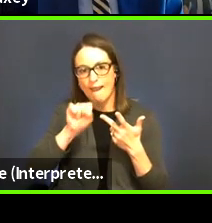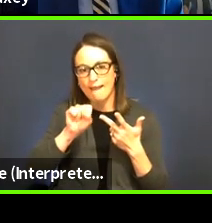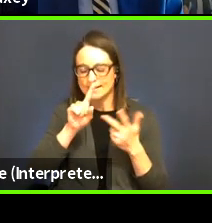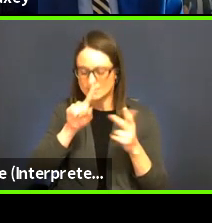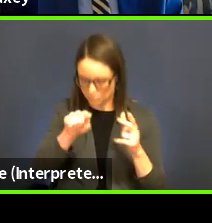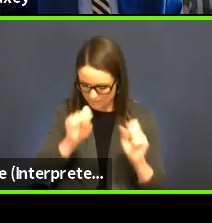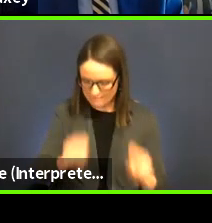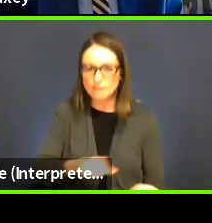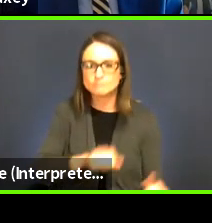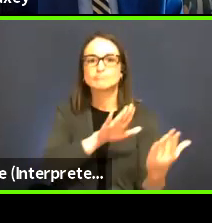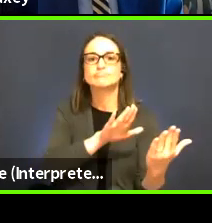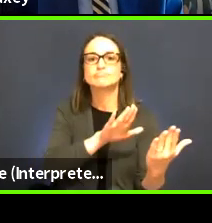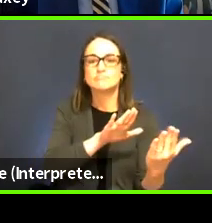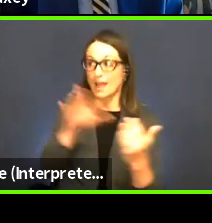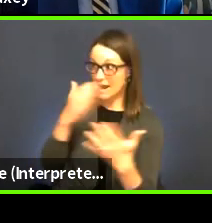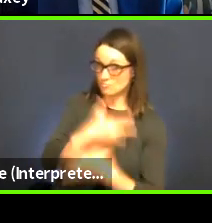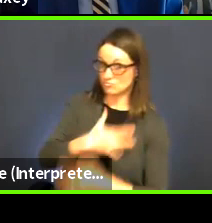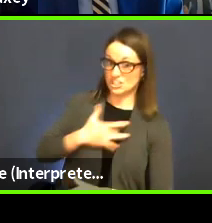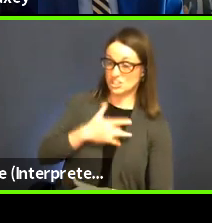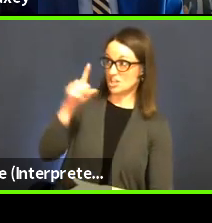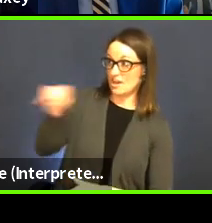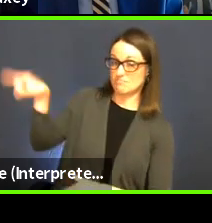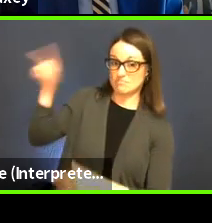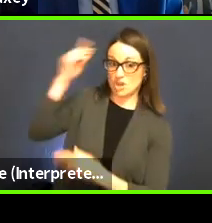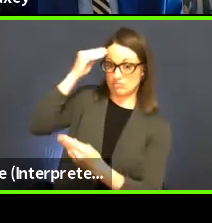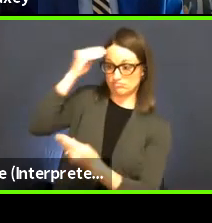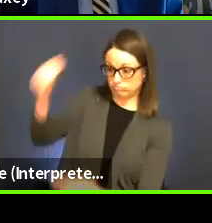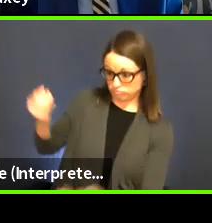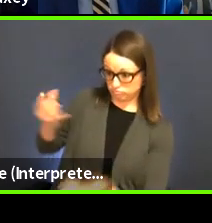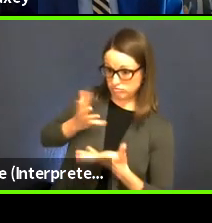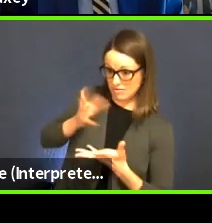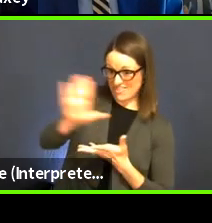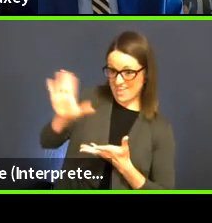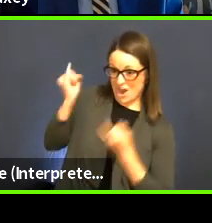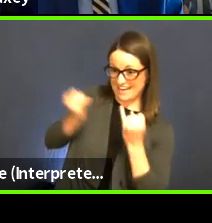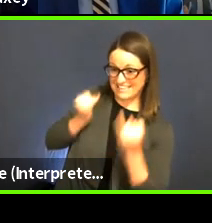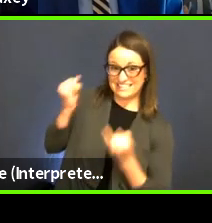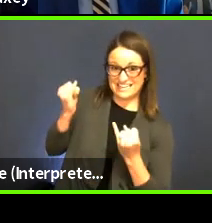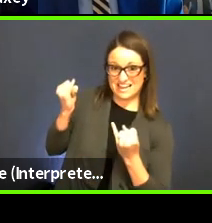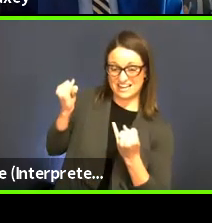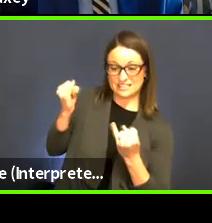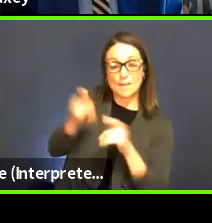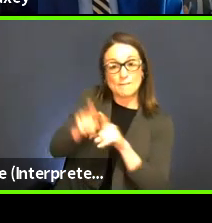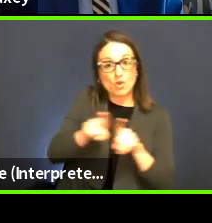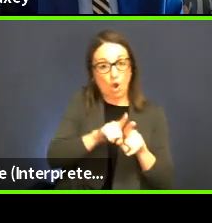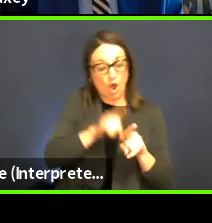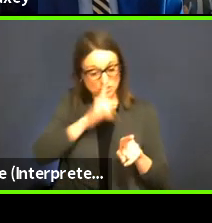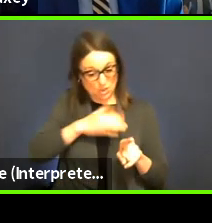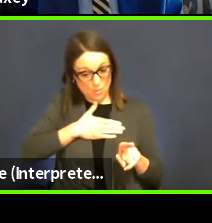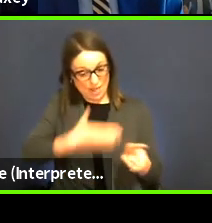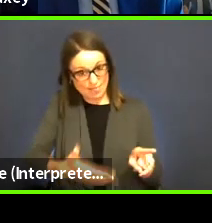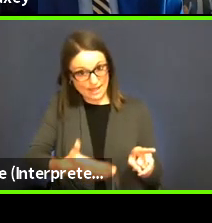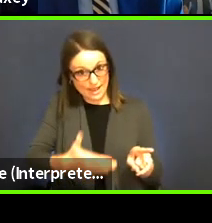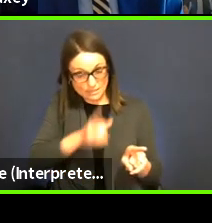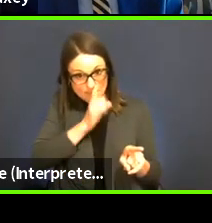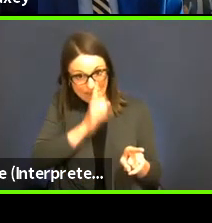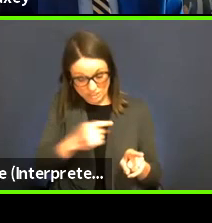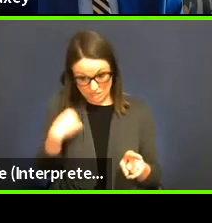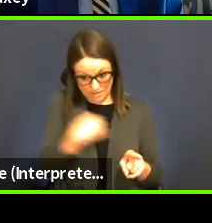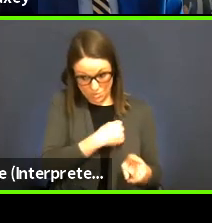are sharing ideas with us, but also that they are willing to continue to hold us accountable in making